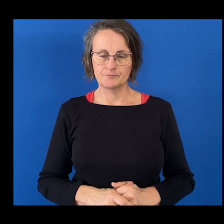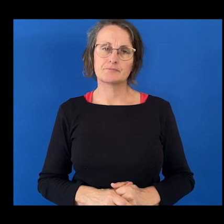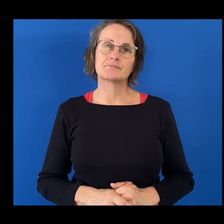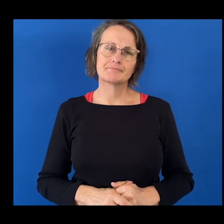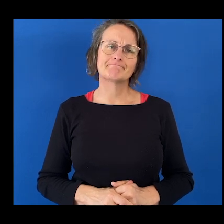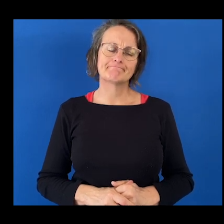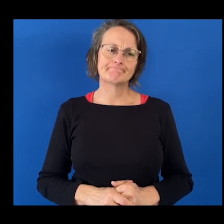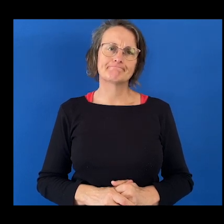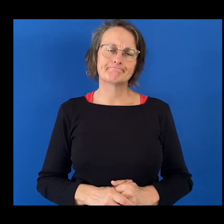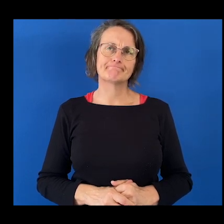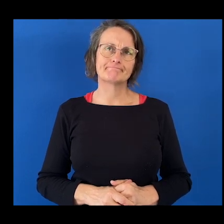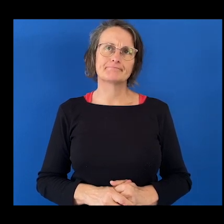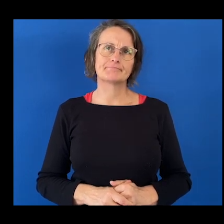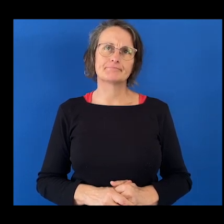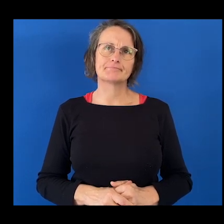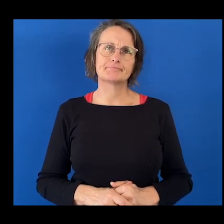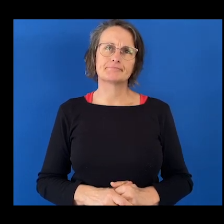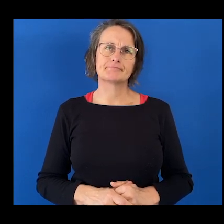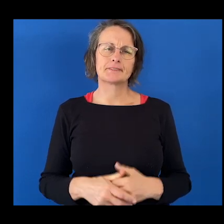of it is to do with,